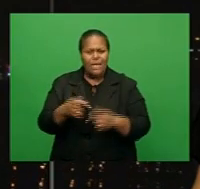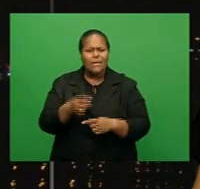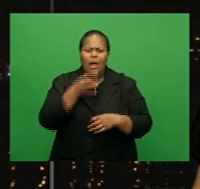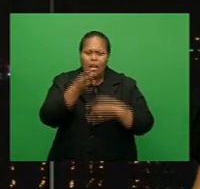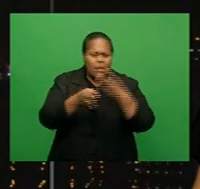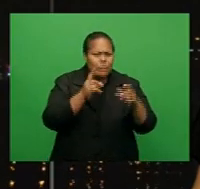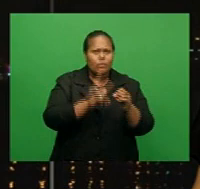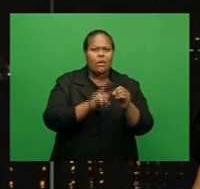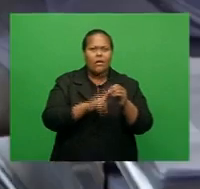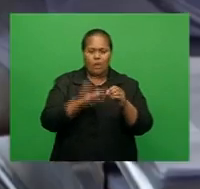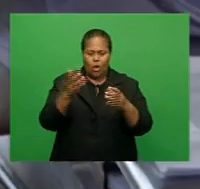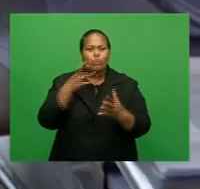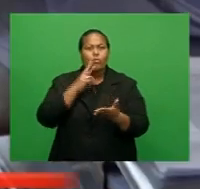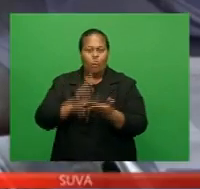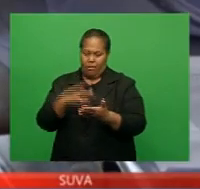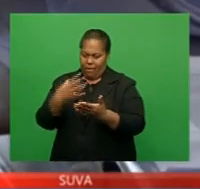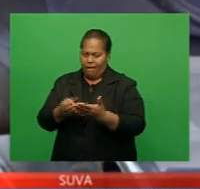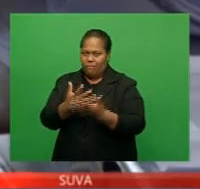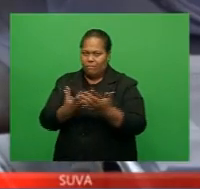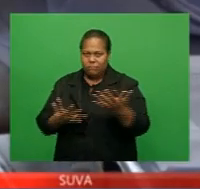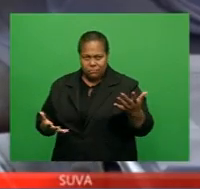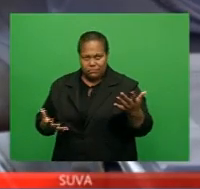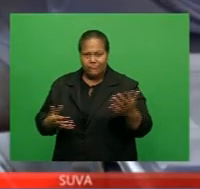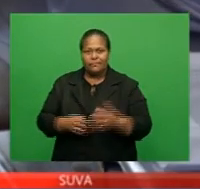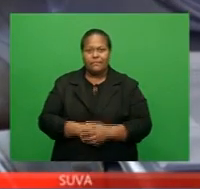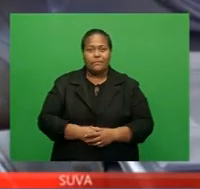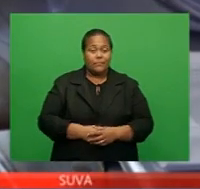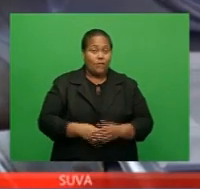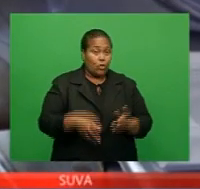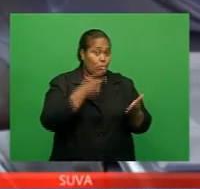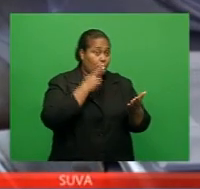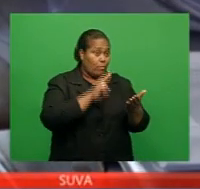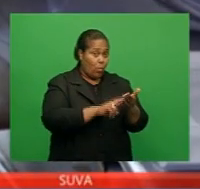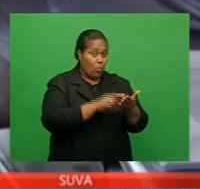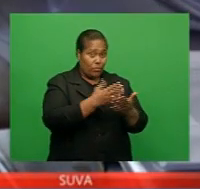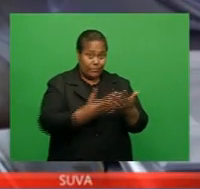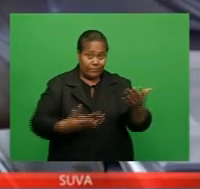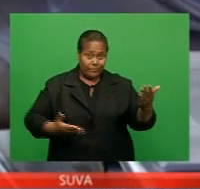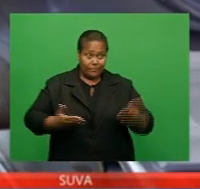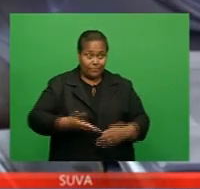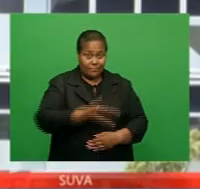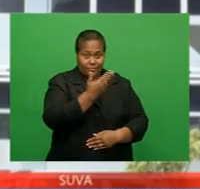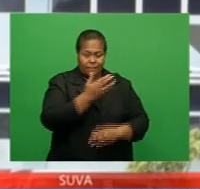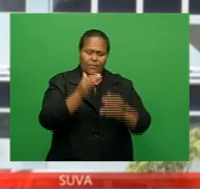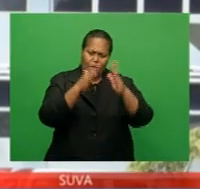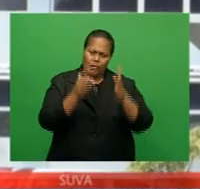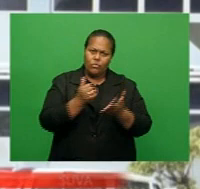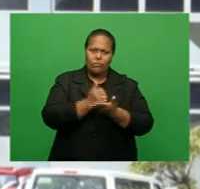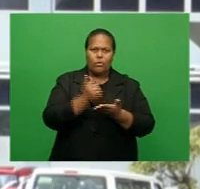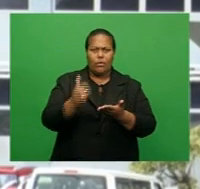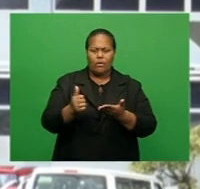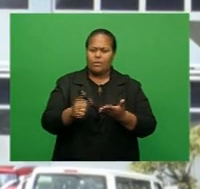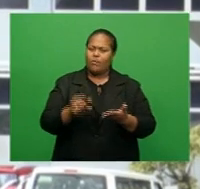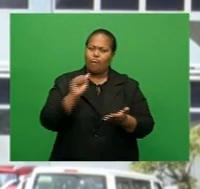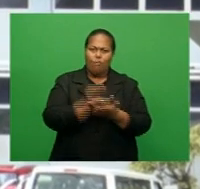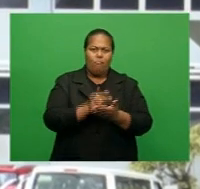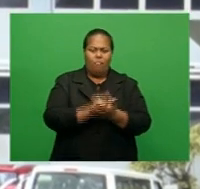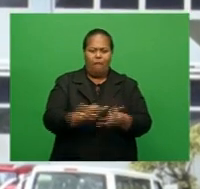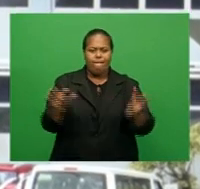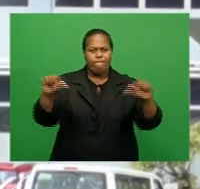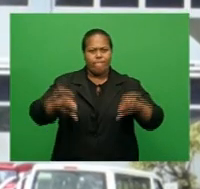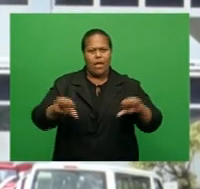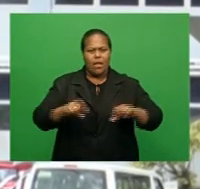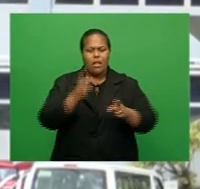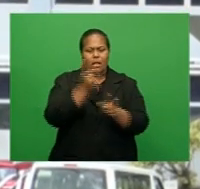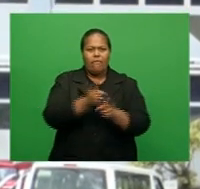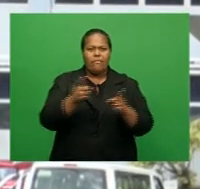with the details. According to the report, the Housing Authority has serious failures in governance, risk management and